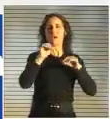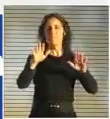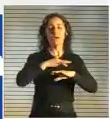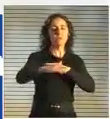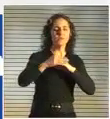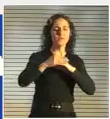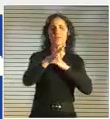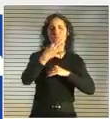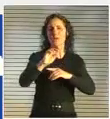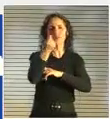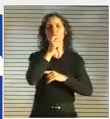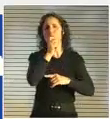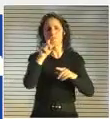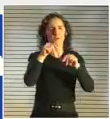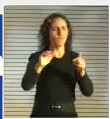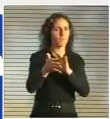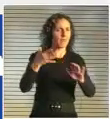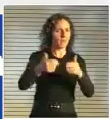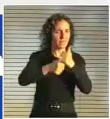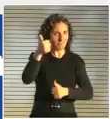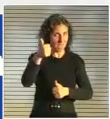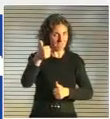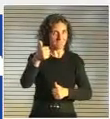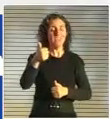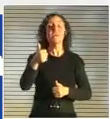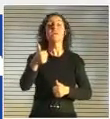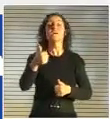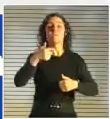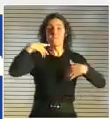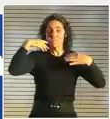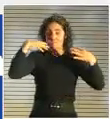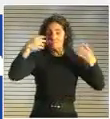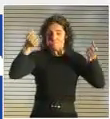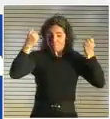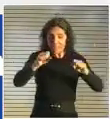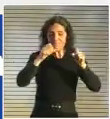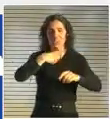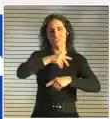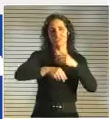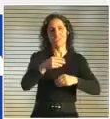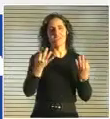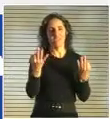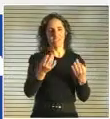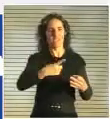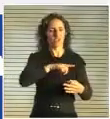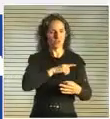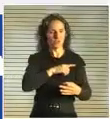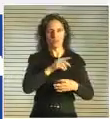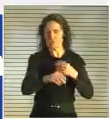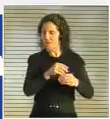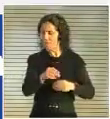In terms of operational things we're doing in SeaBOS, we have mangrove restoration initiatives in